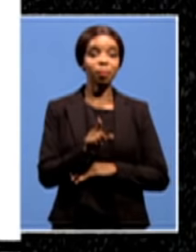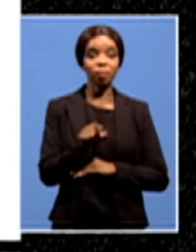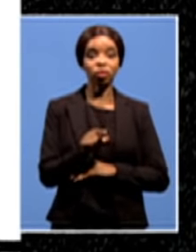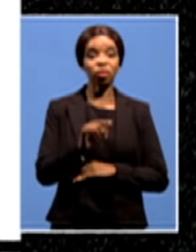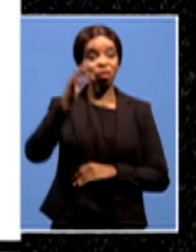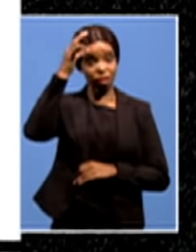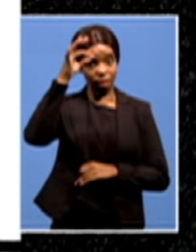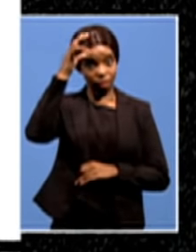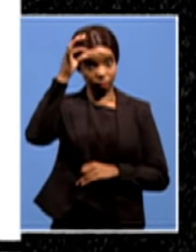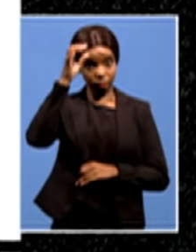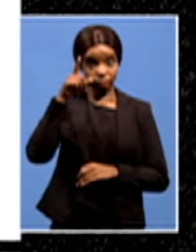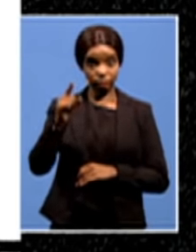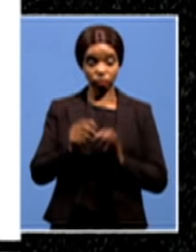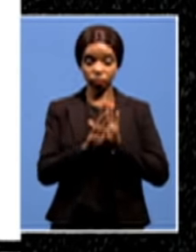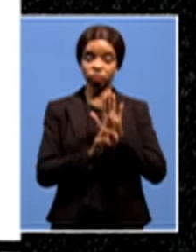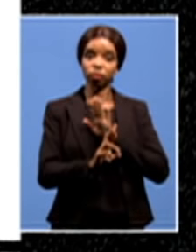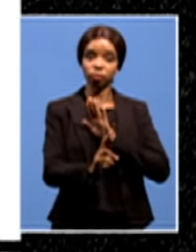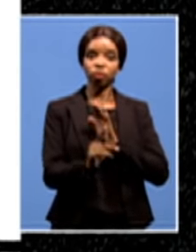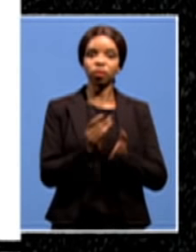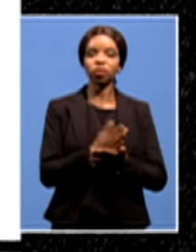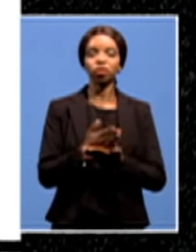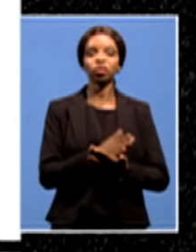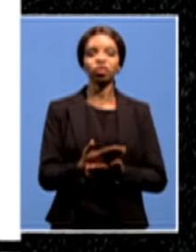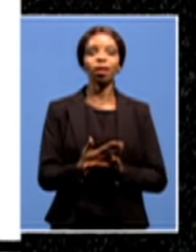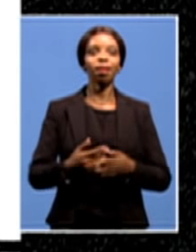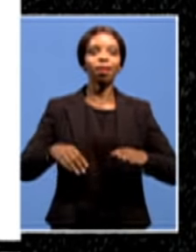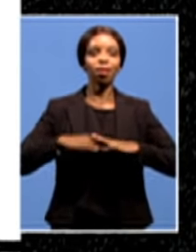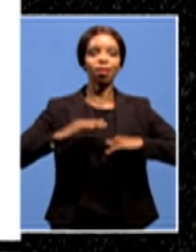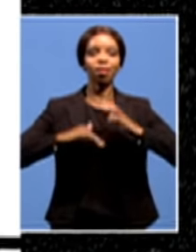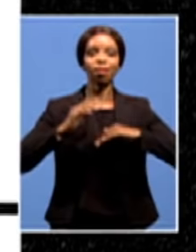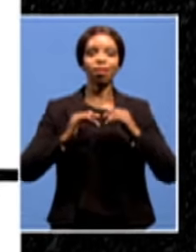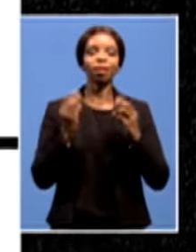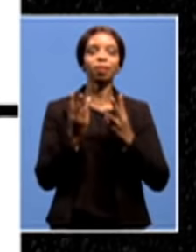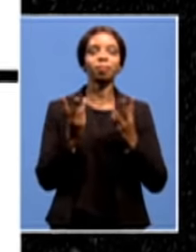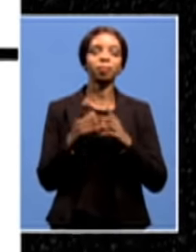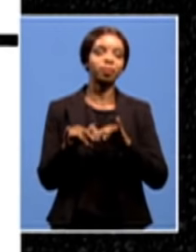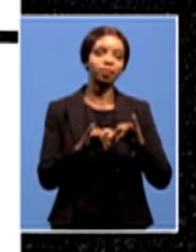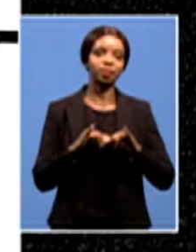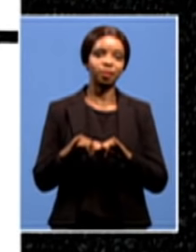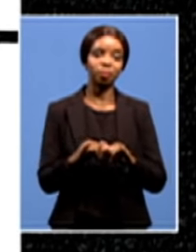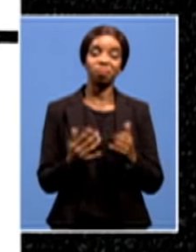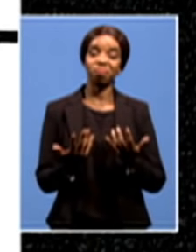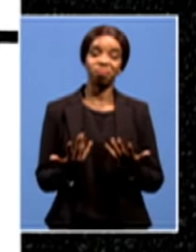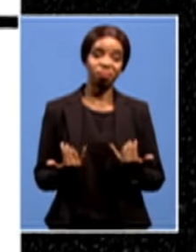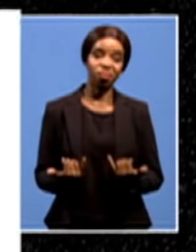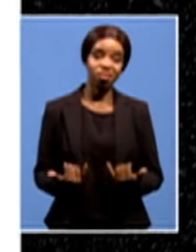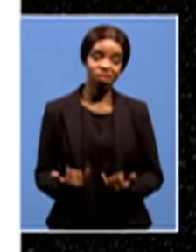government representatives share the same facilities as everyone else. For now, homeschooling is the way. All